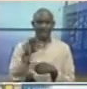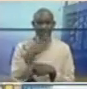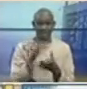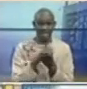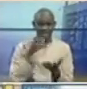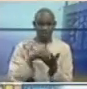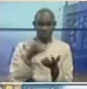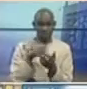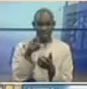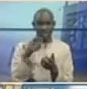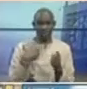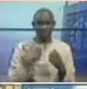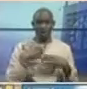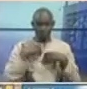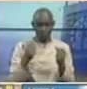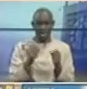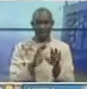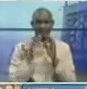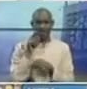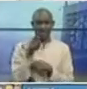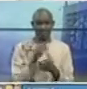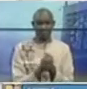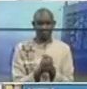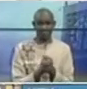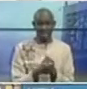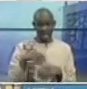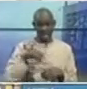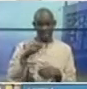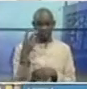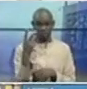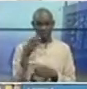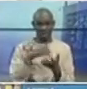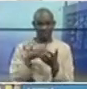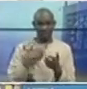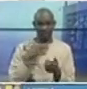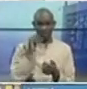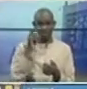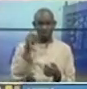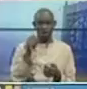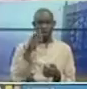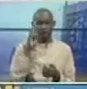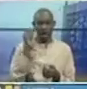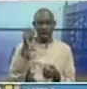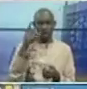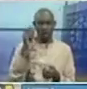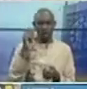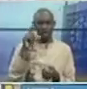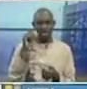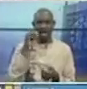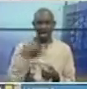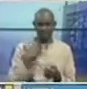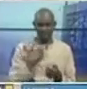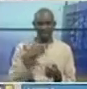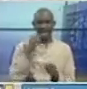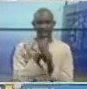situation the CORD camp is confident of avoiding. The other two candidates, former Bumula MP Bifoli Wakoli, was running on a Labour Party